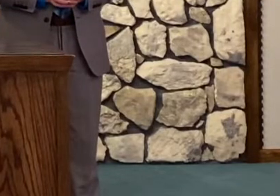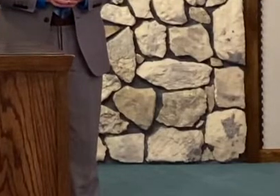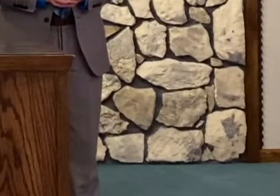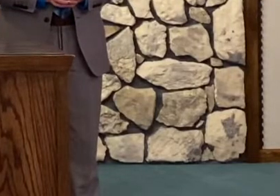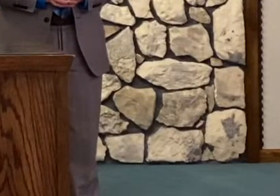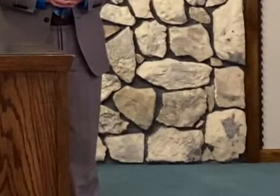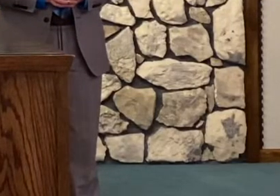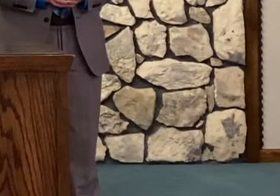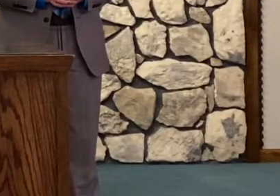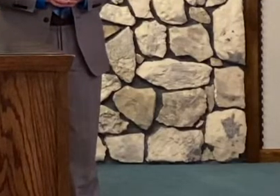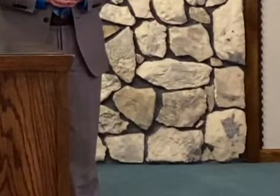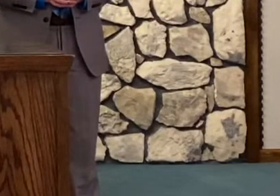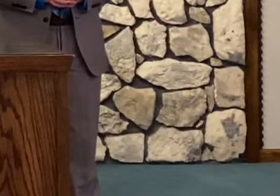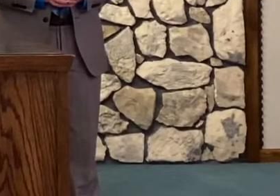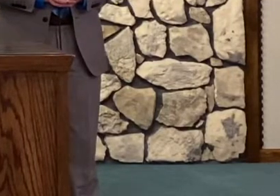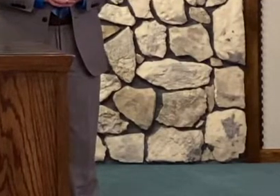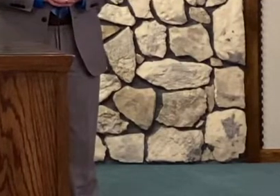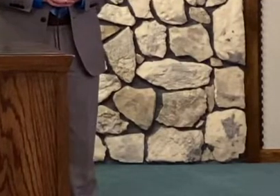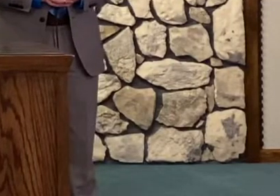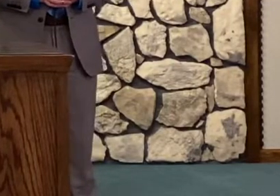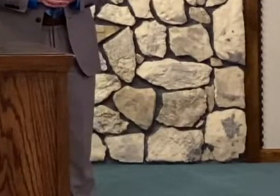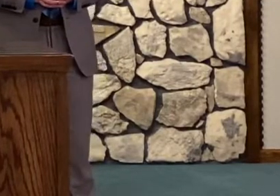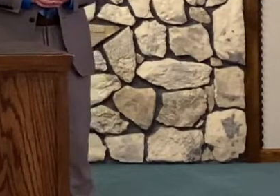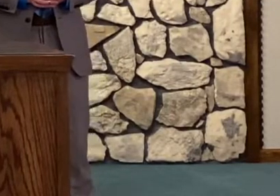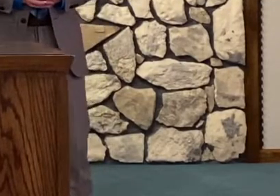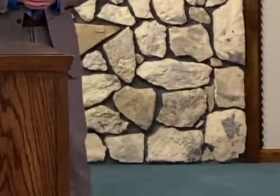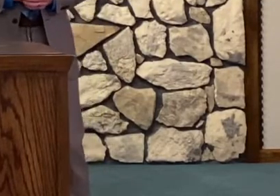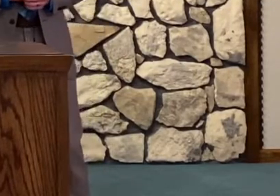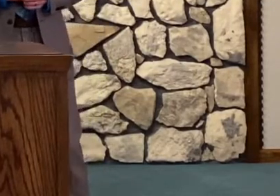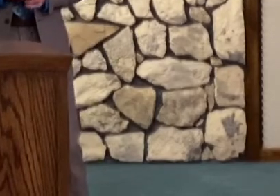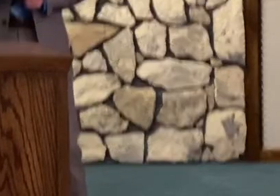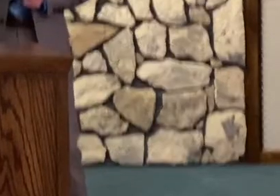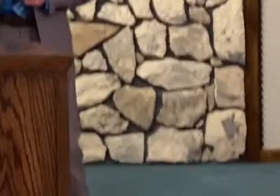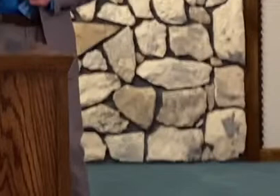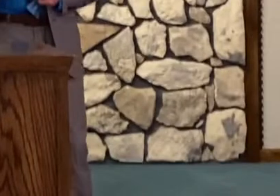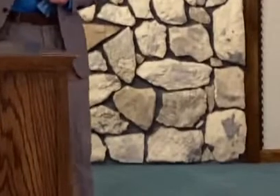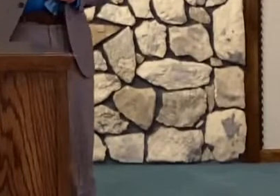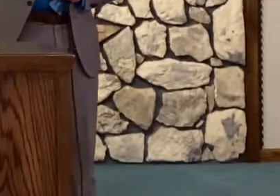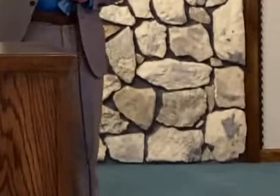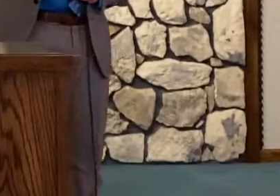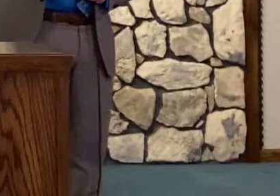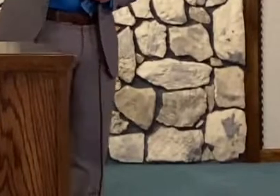and lift up words of praise. Oh Jesus, I love you.